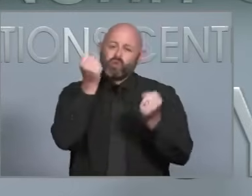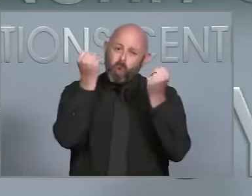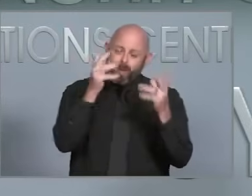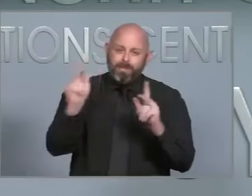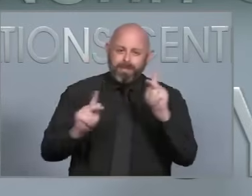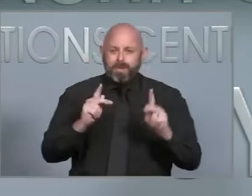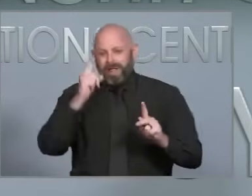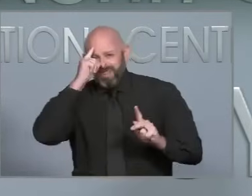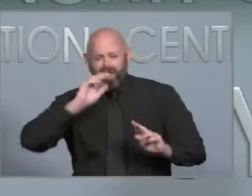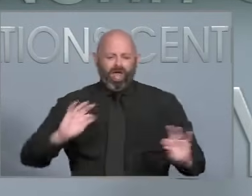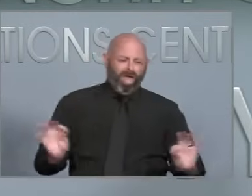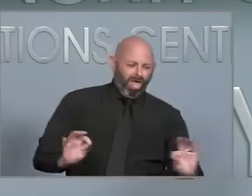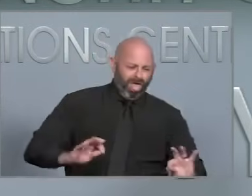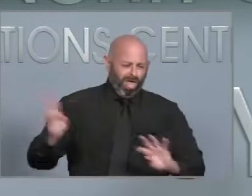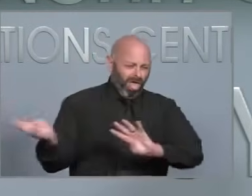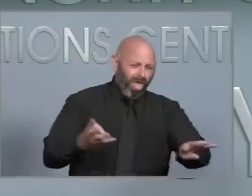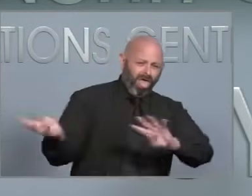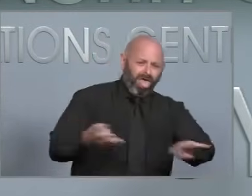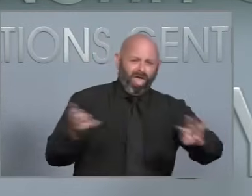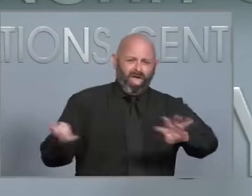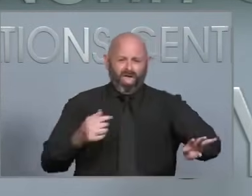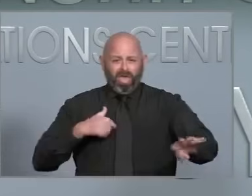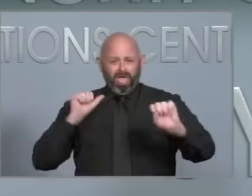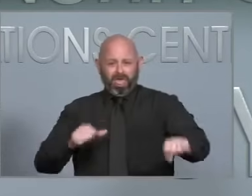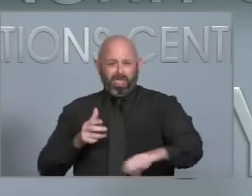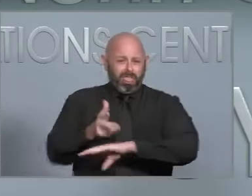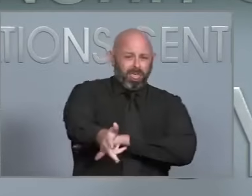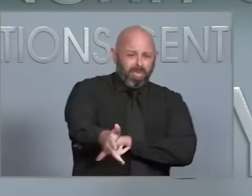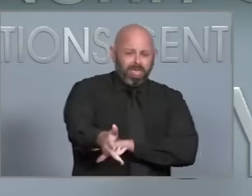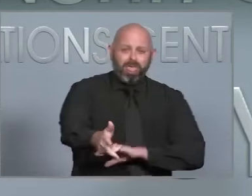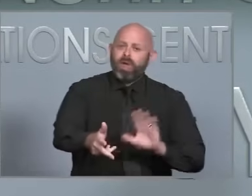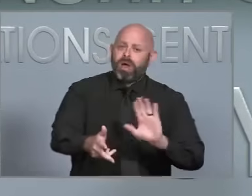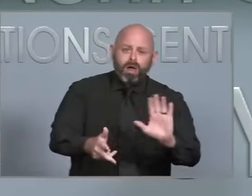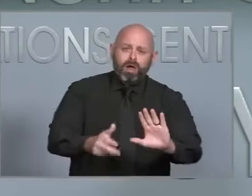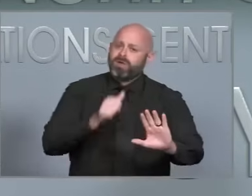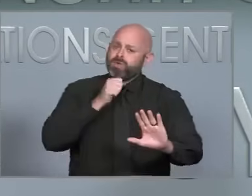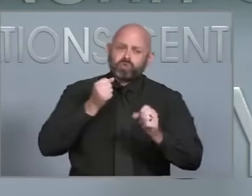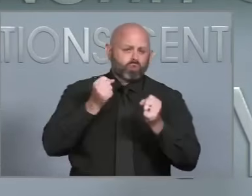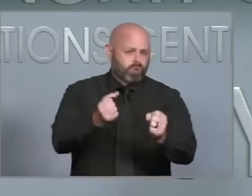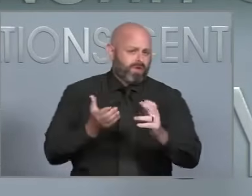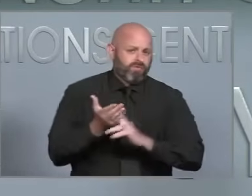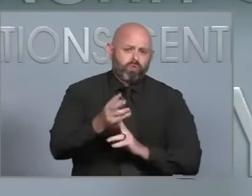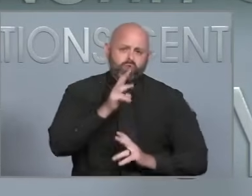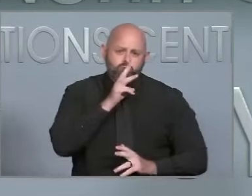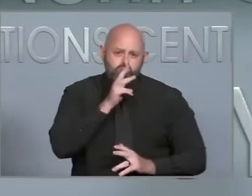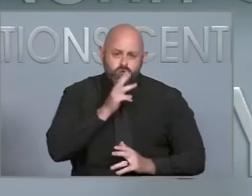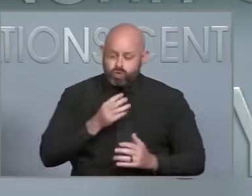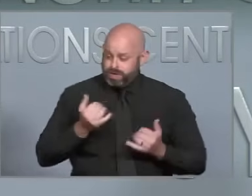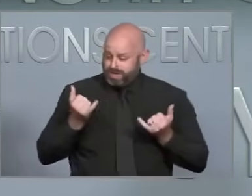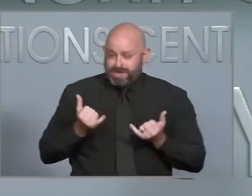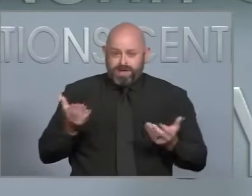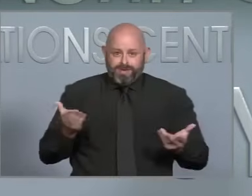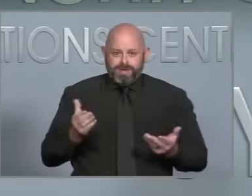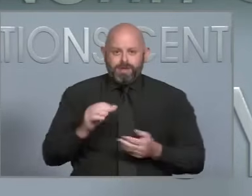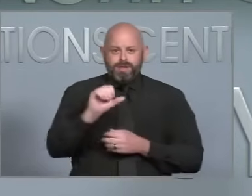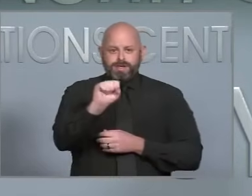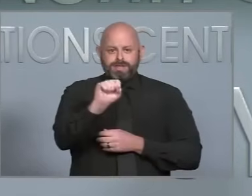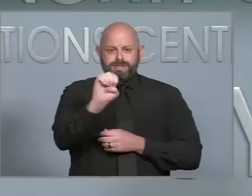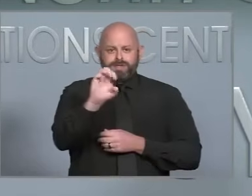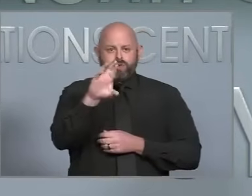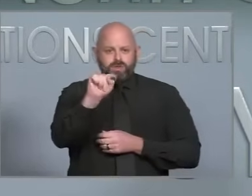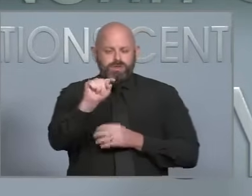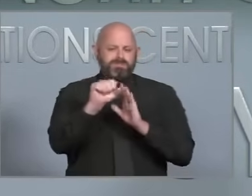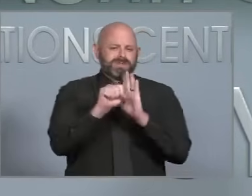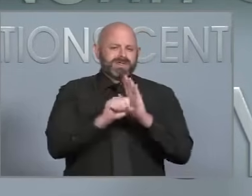So turn around, don't drown. The state emergency response team's efforts will continue to work with